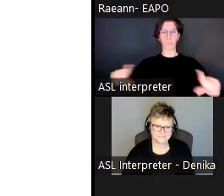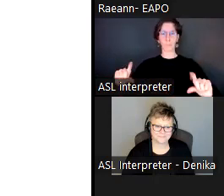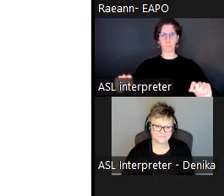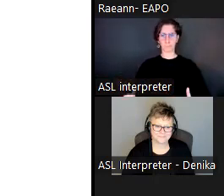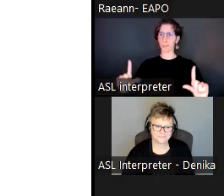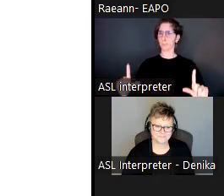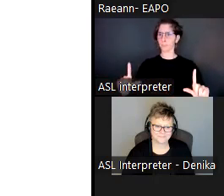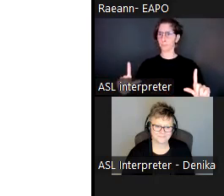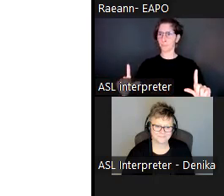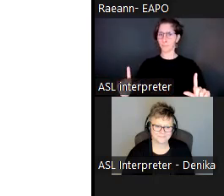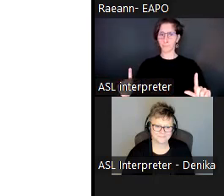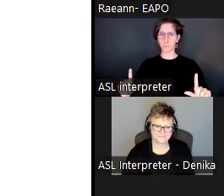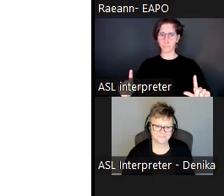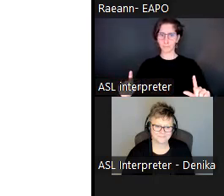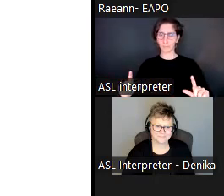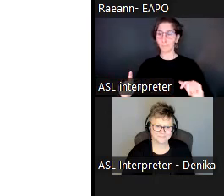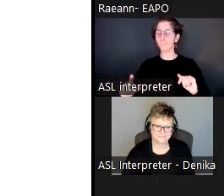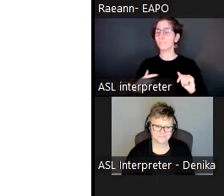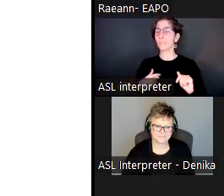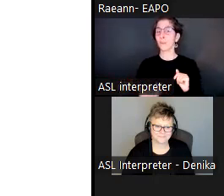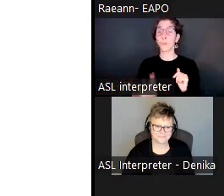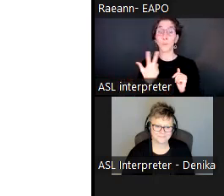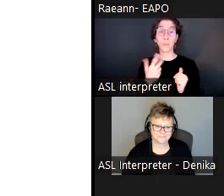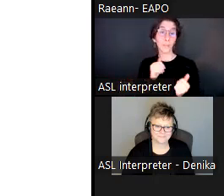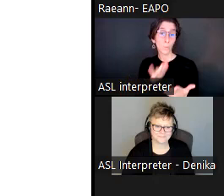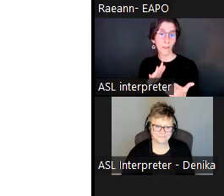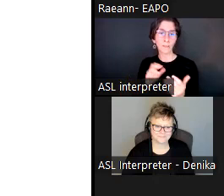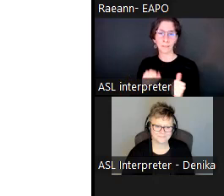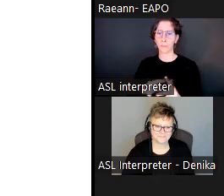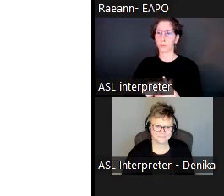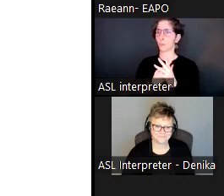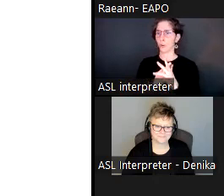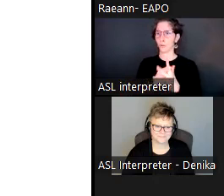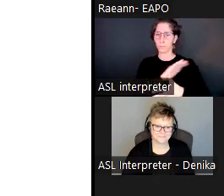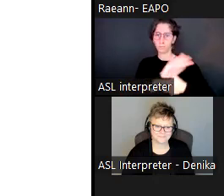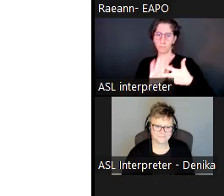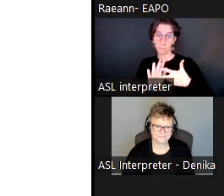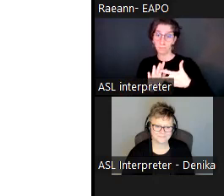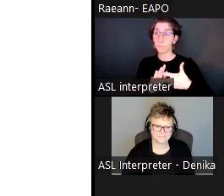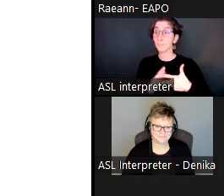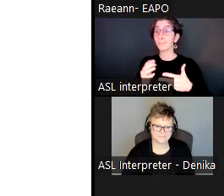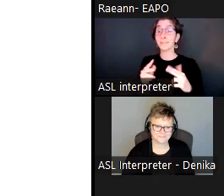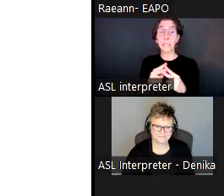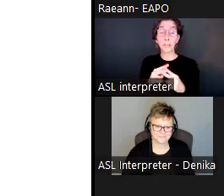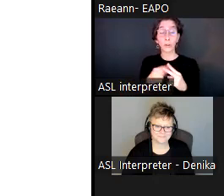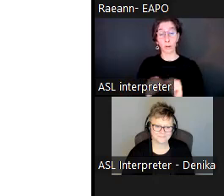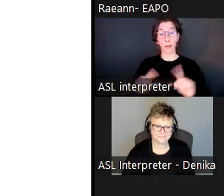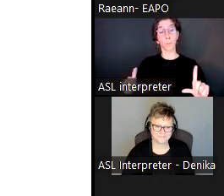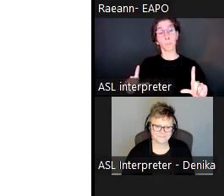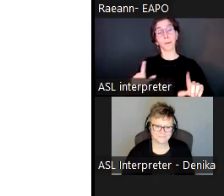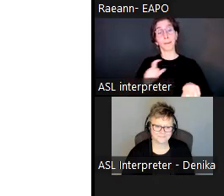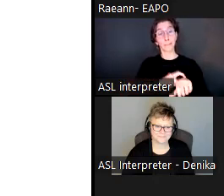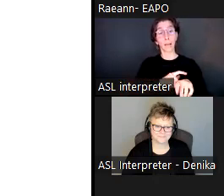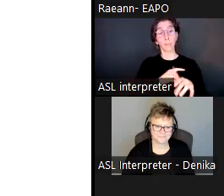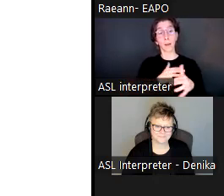on. There's three ways that these can be triggered. It's either time-driven, a timer is set,